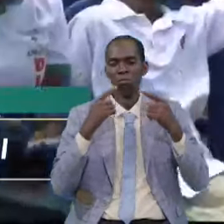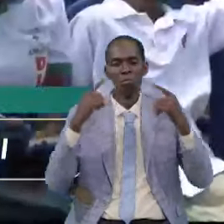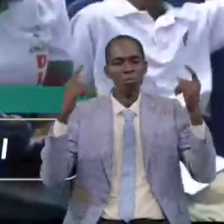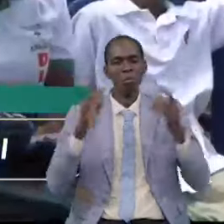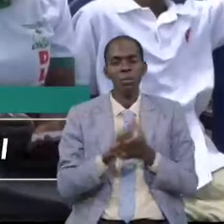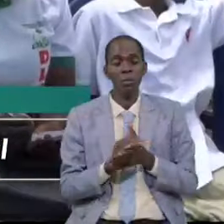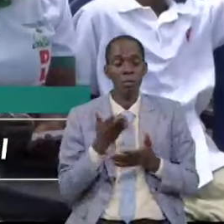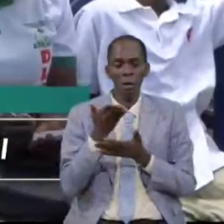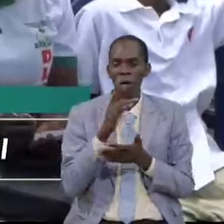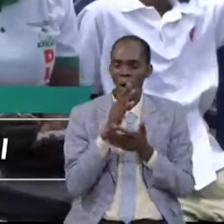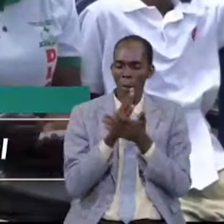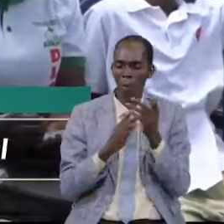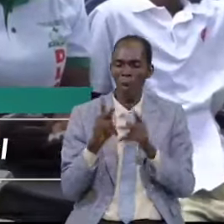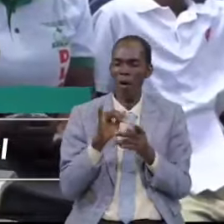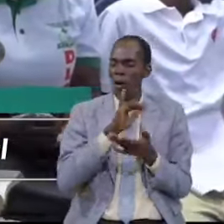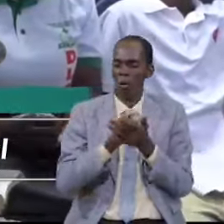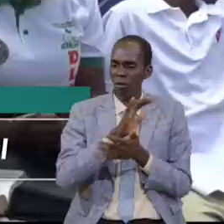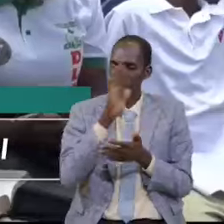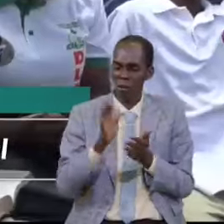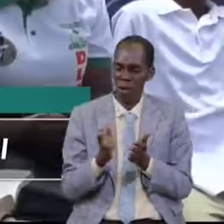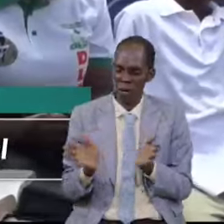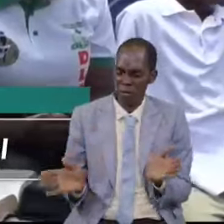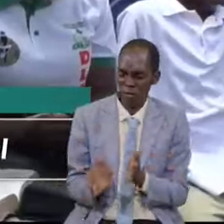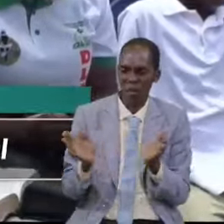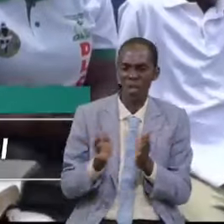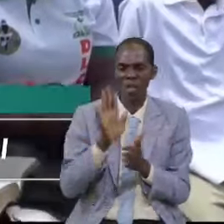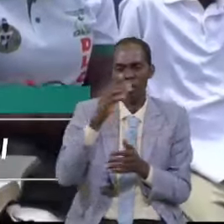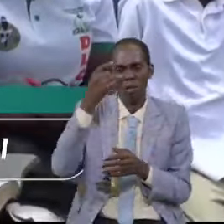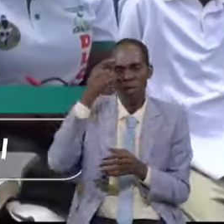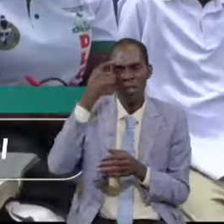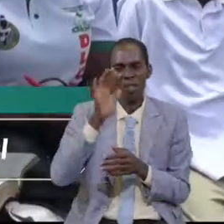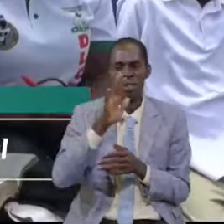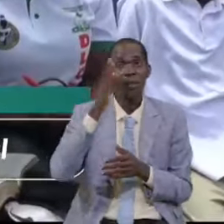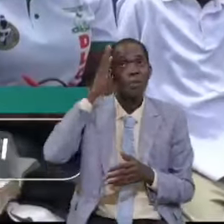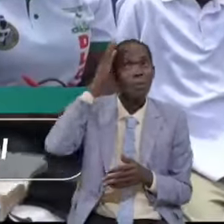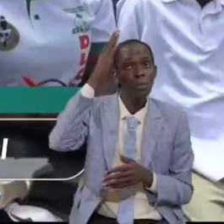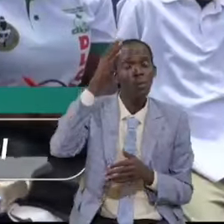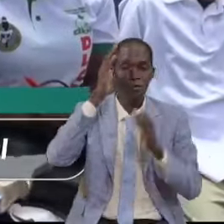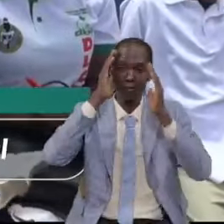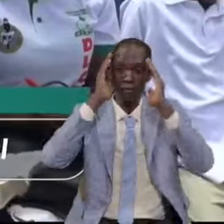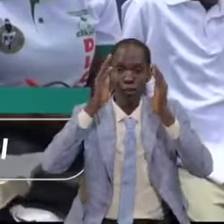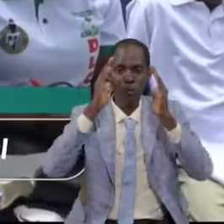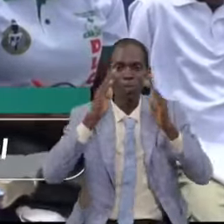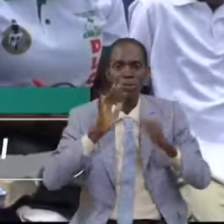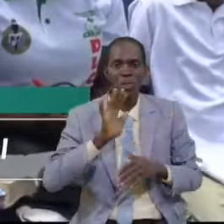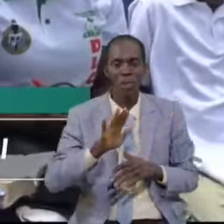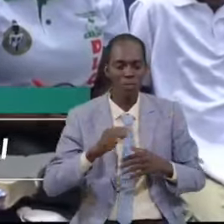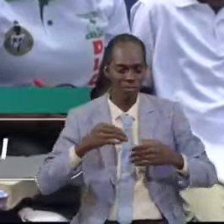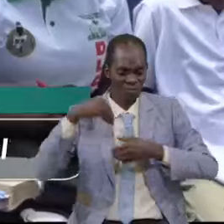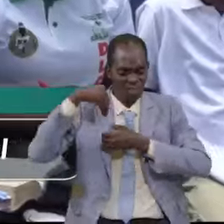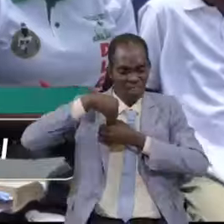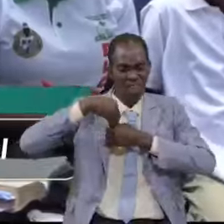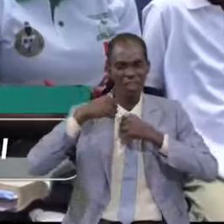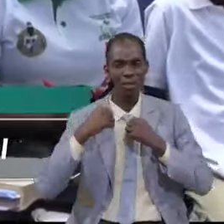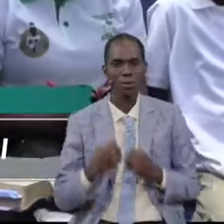their focus, their vision, their inner strength, their inner drive, their inner